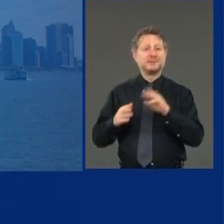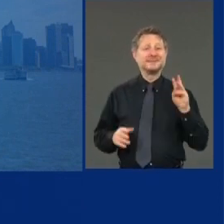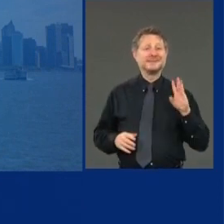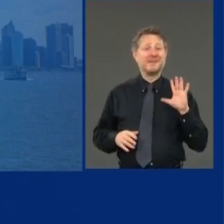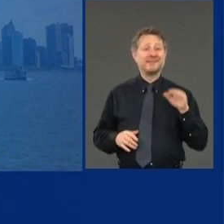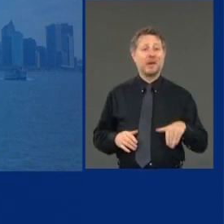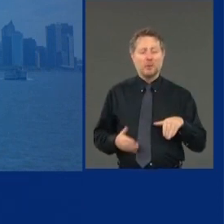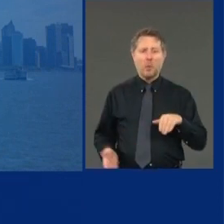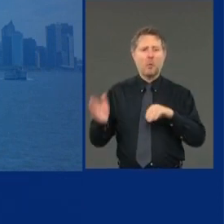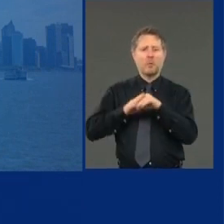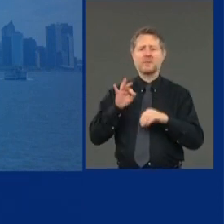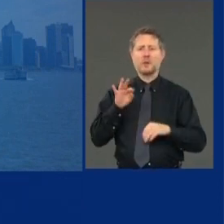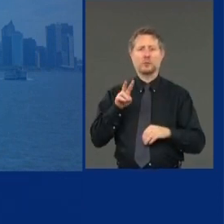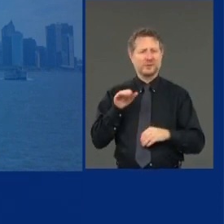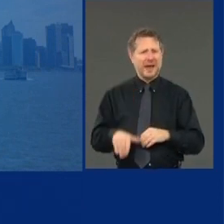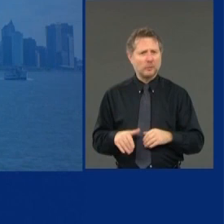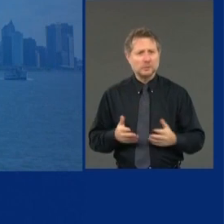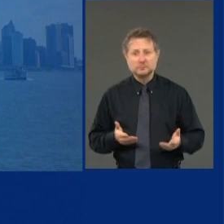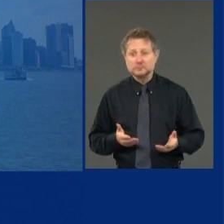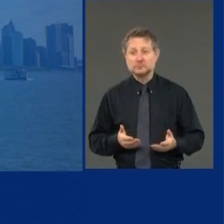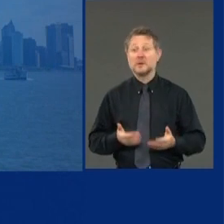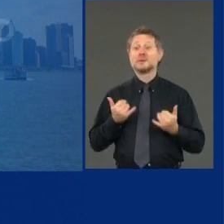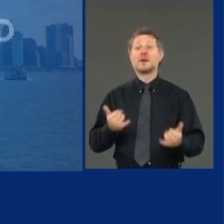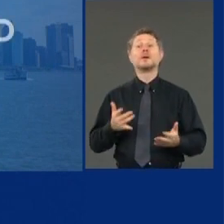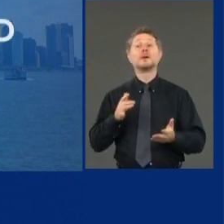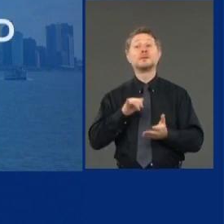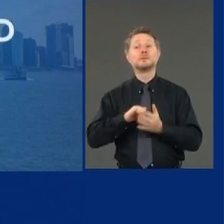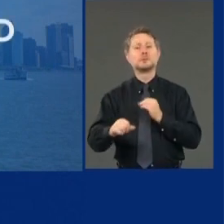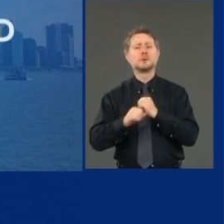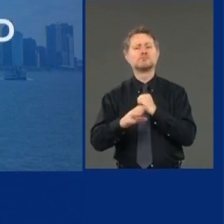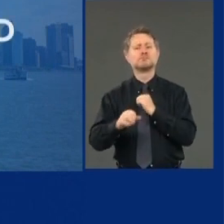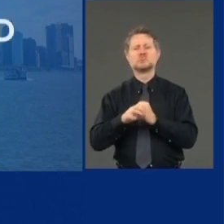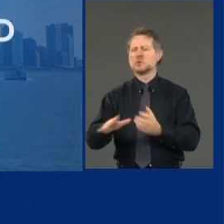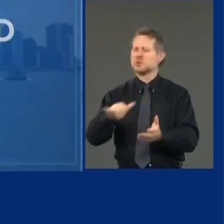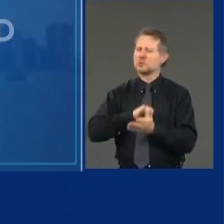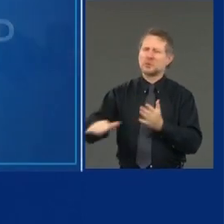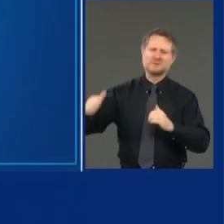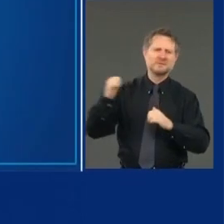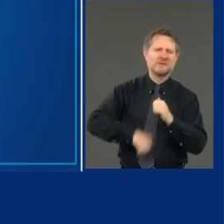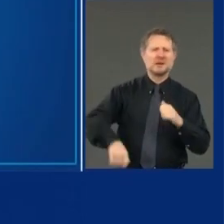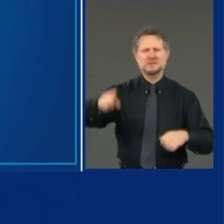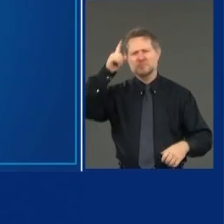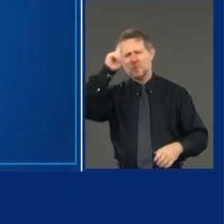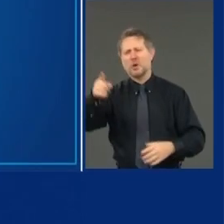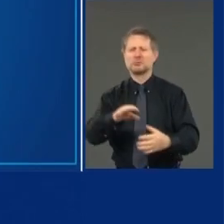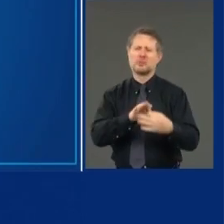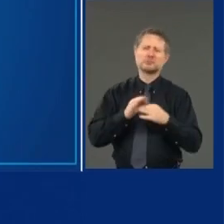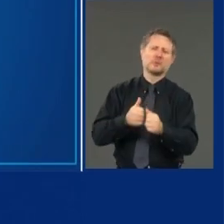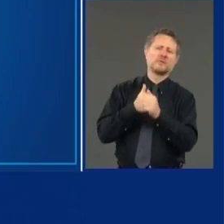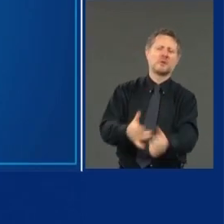What you see there, those ads, New York tough, smart, united, disciplined, loving.